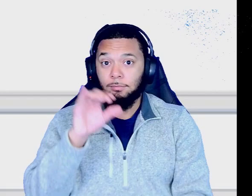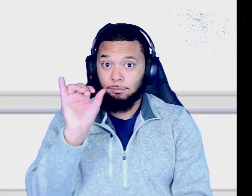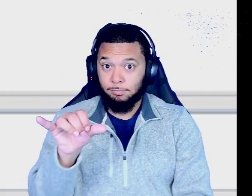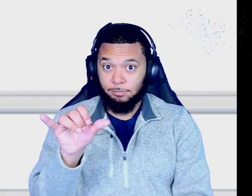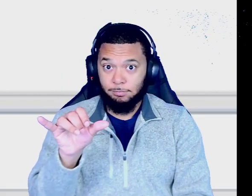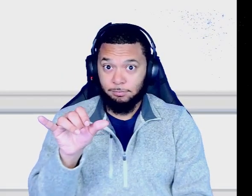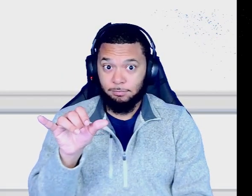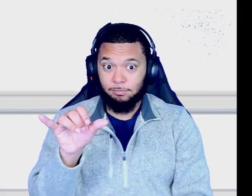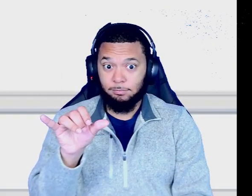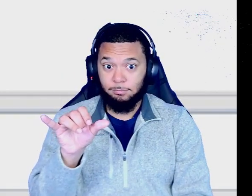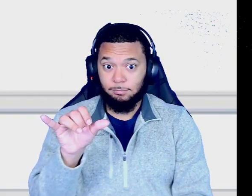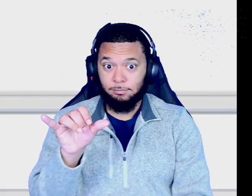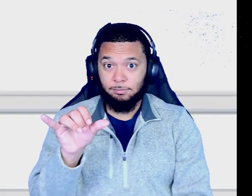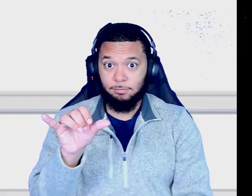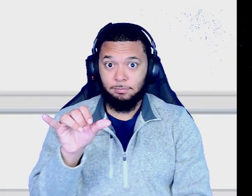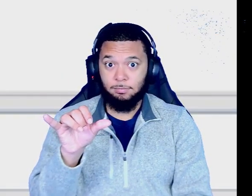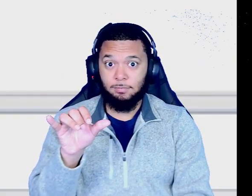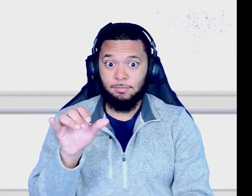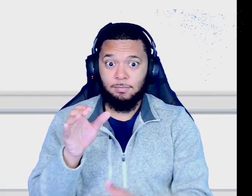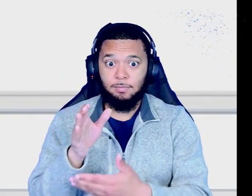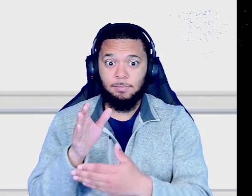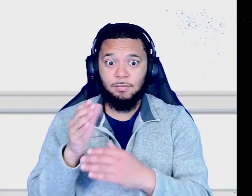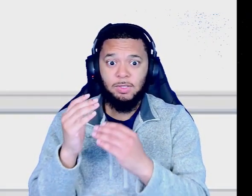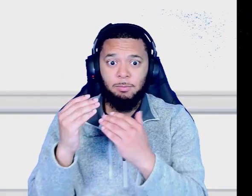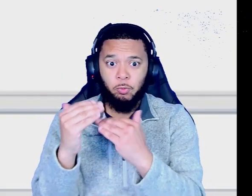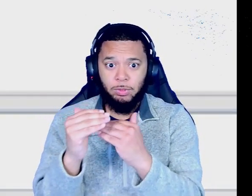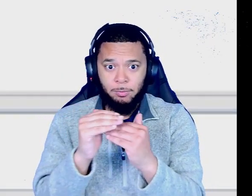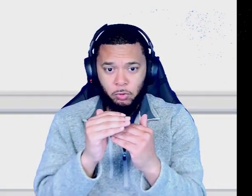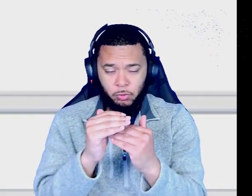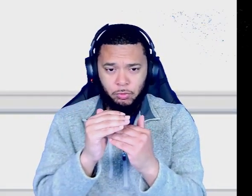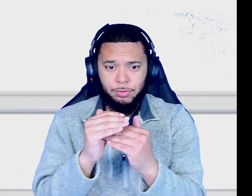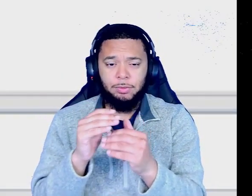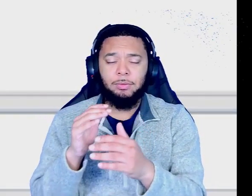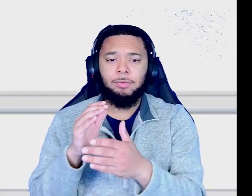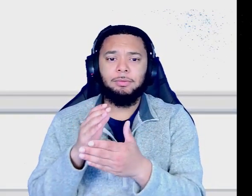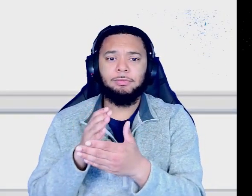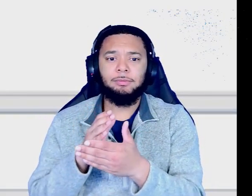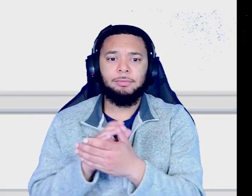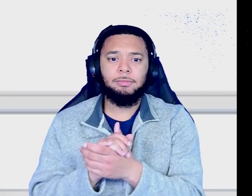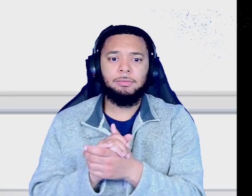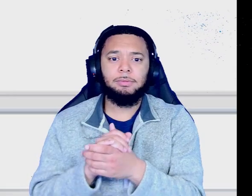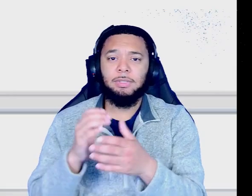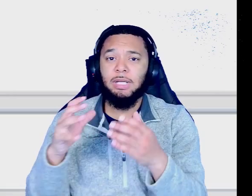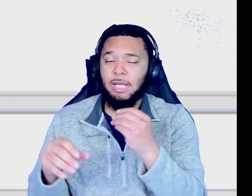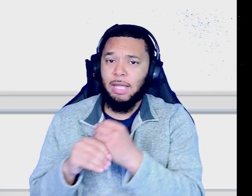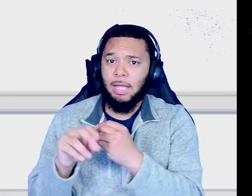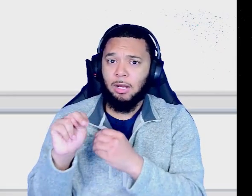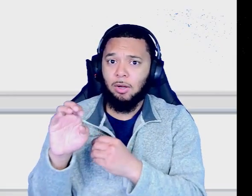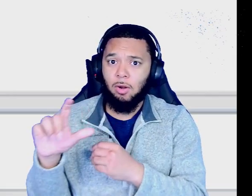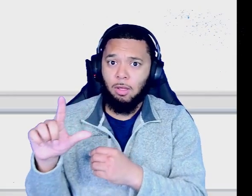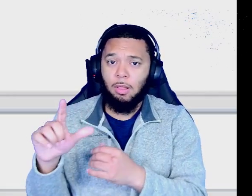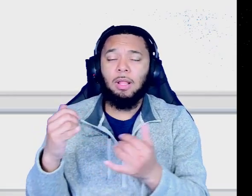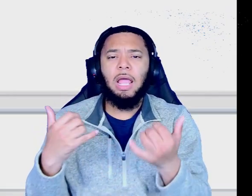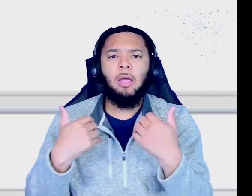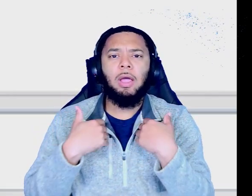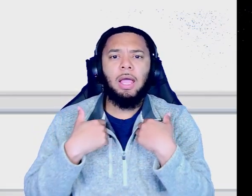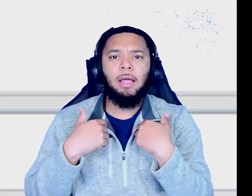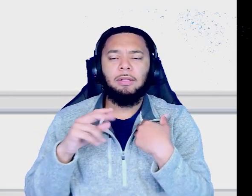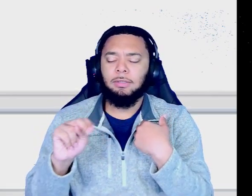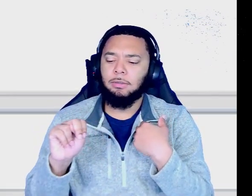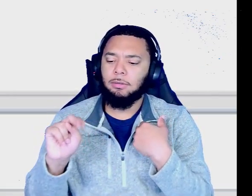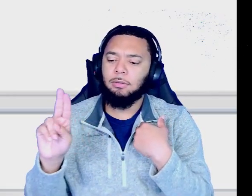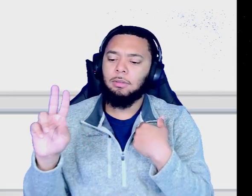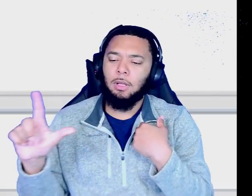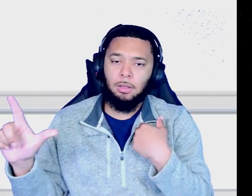parameter and if I add the word null with a comma in front, so now I have 3 parameters in my input dialog box. I